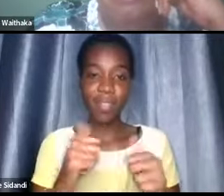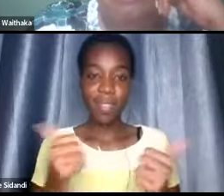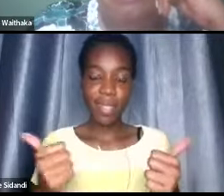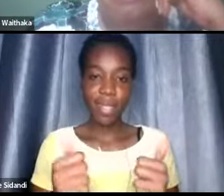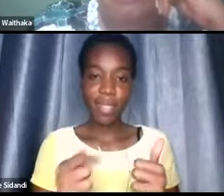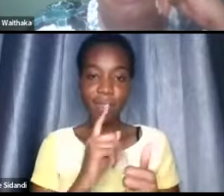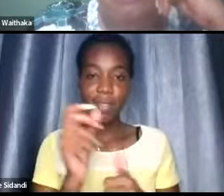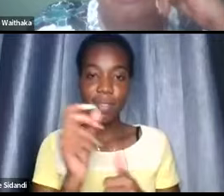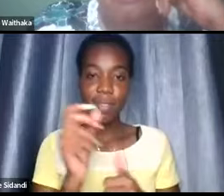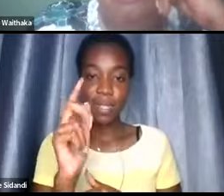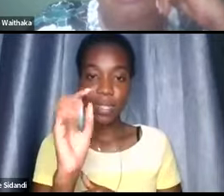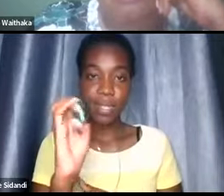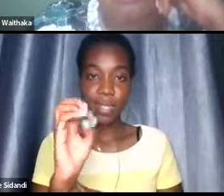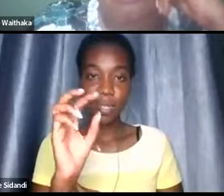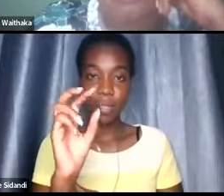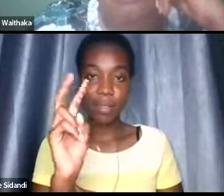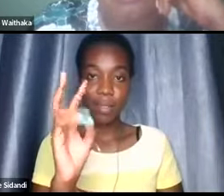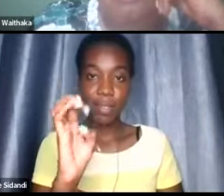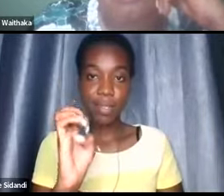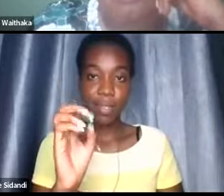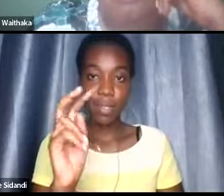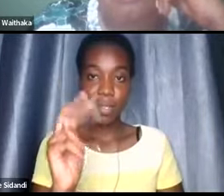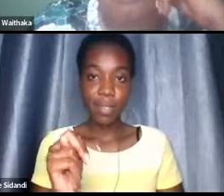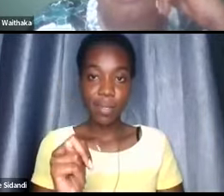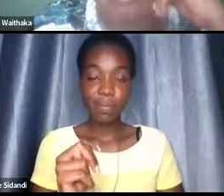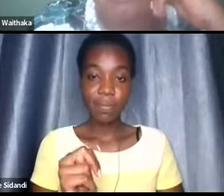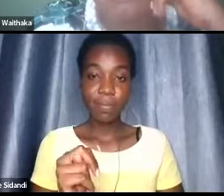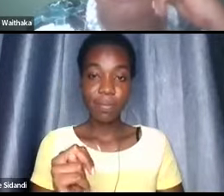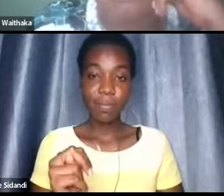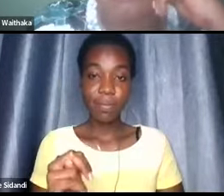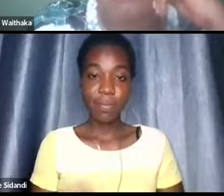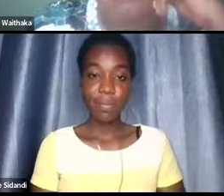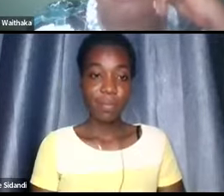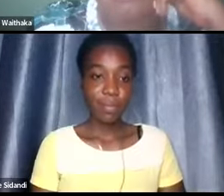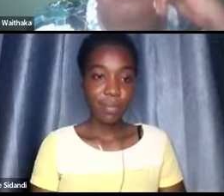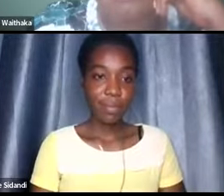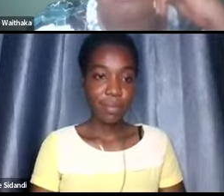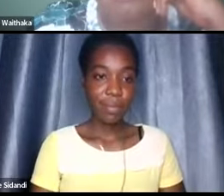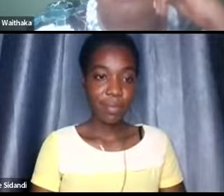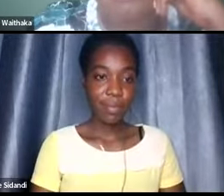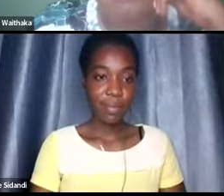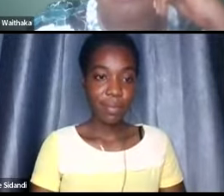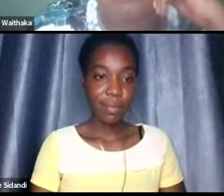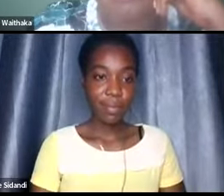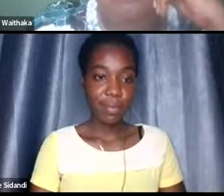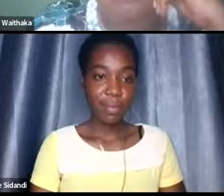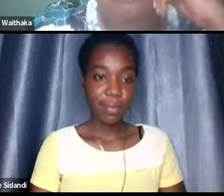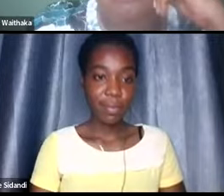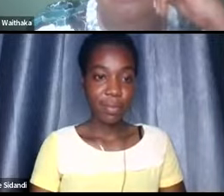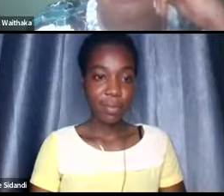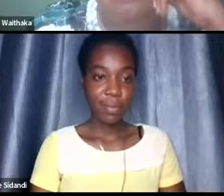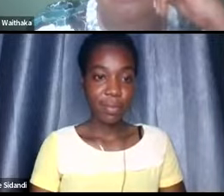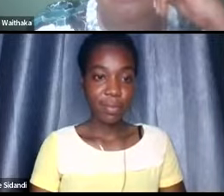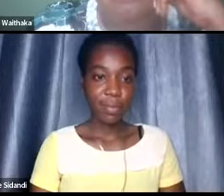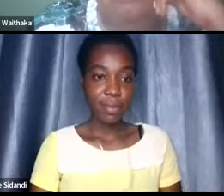know what you wanted to say. Maybe we can just take you before we get the last parting shot from Madam